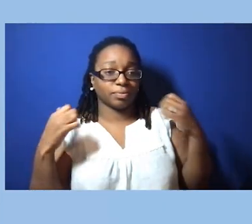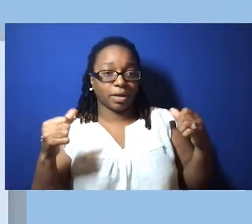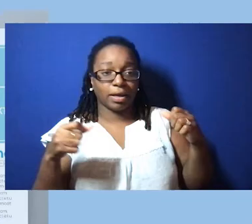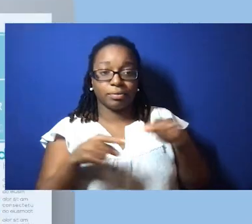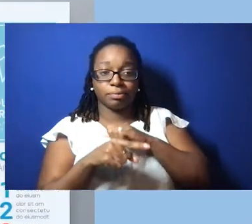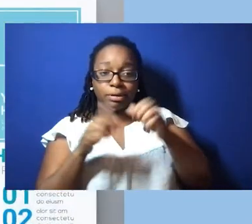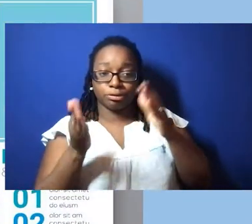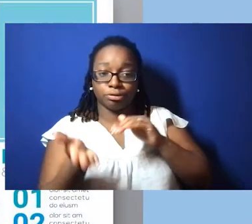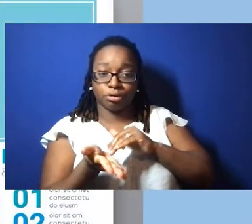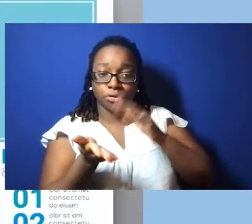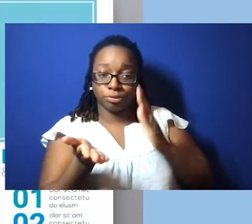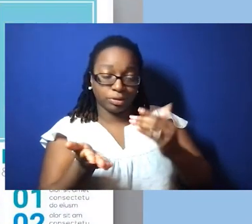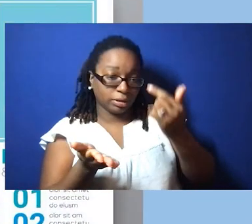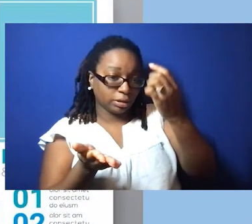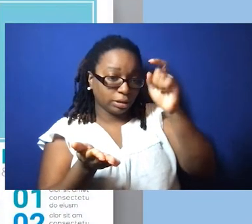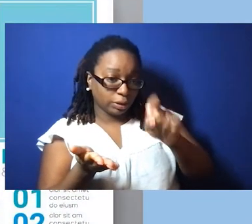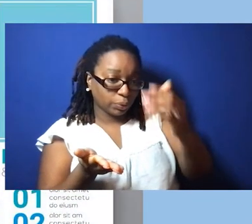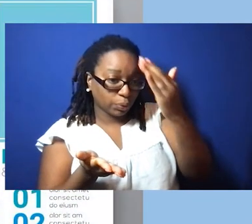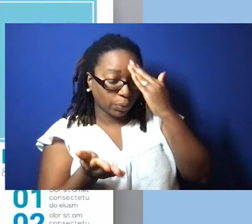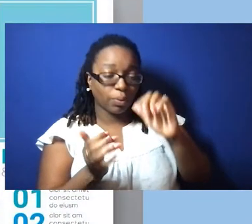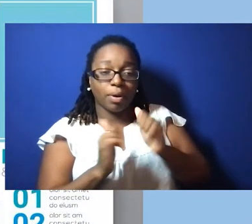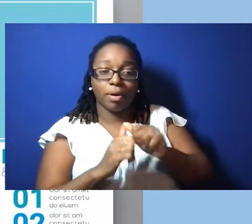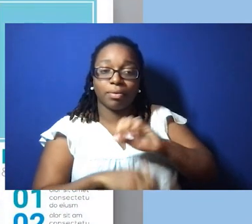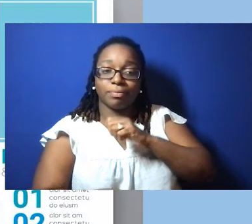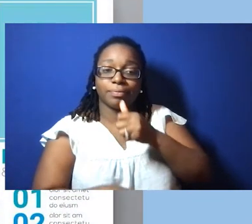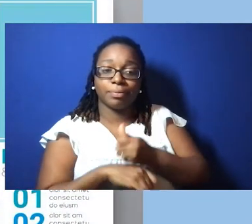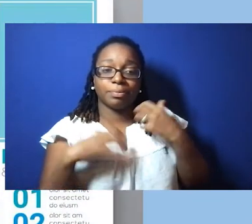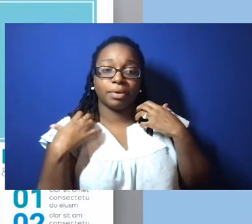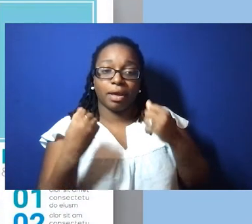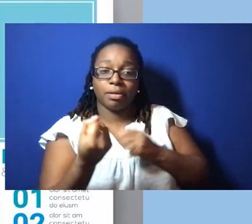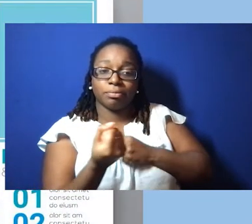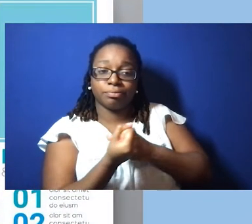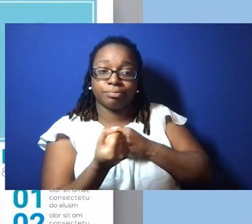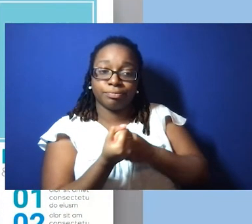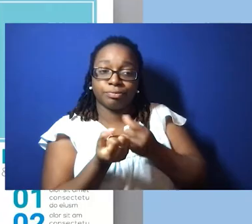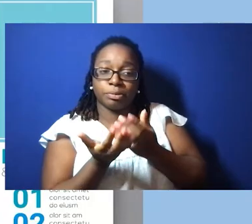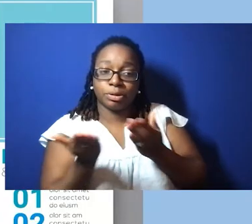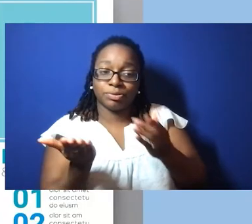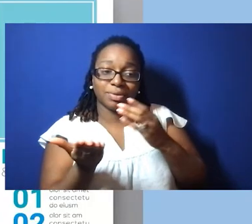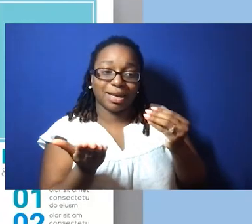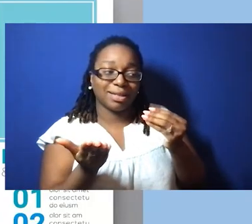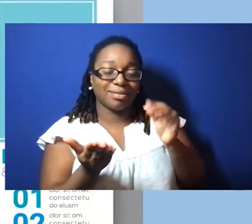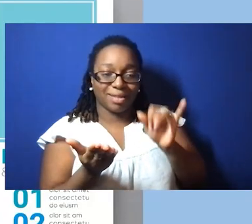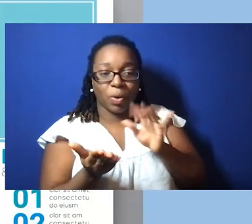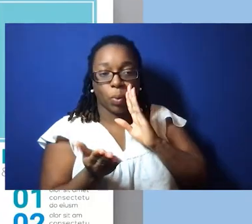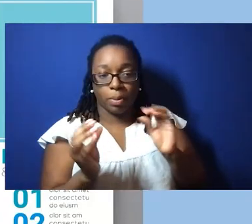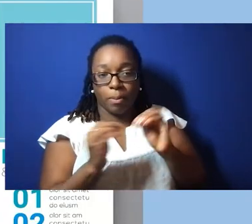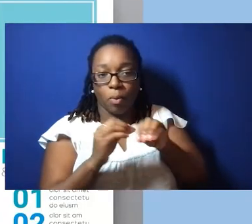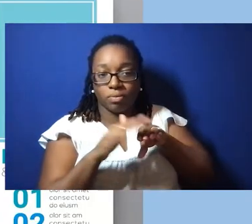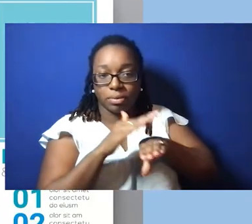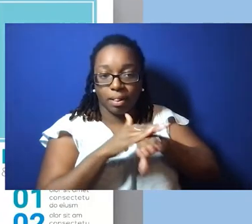Public health practitioners need to be aware of how to develop health promotion materials in accessible